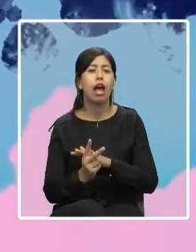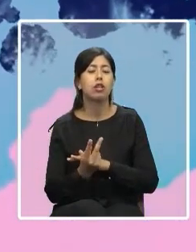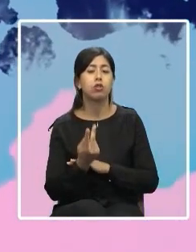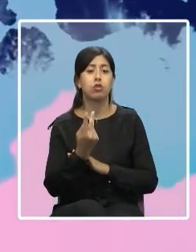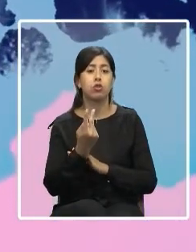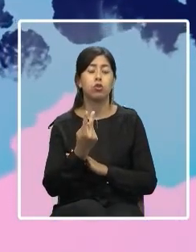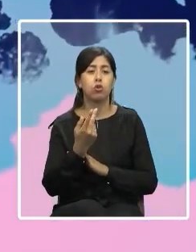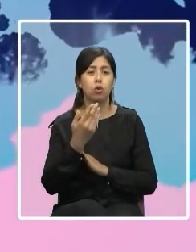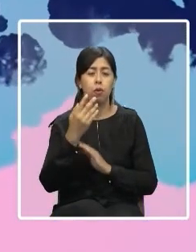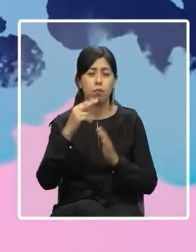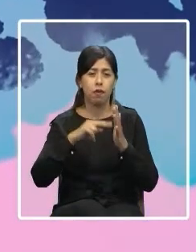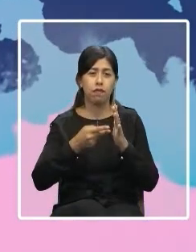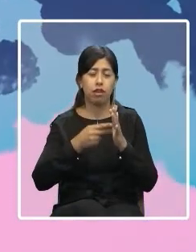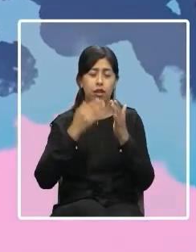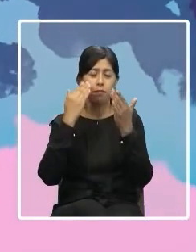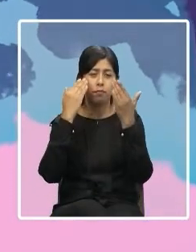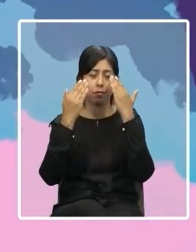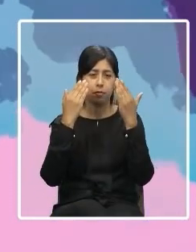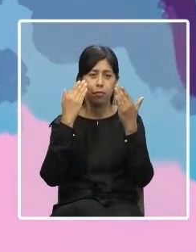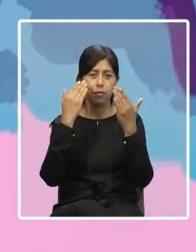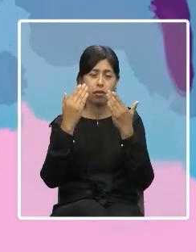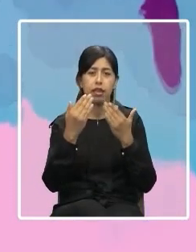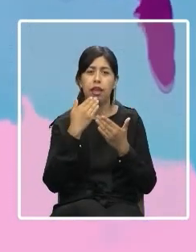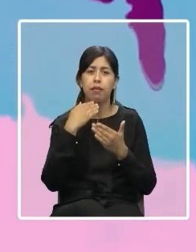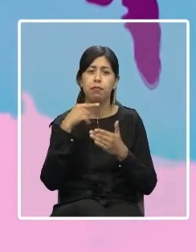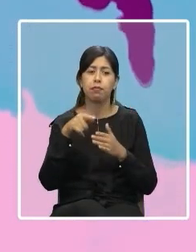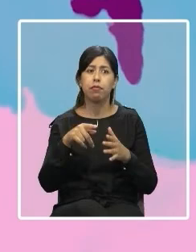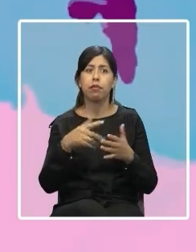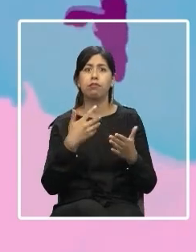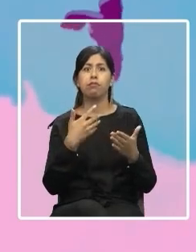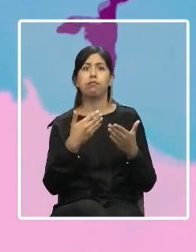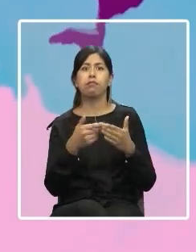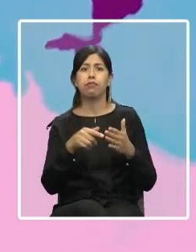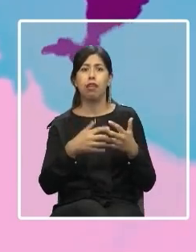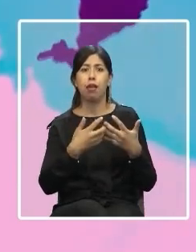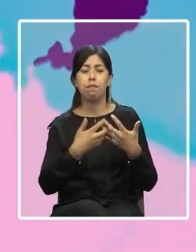If we think about the metaverse, we will be very